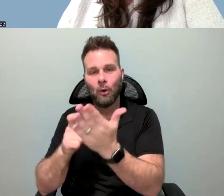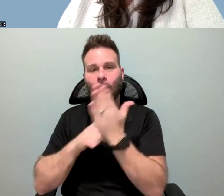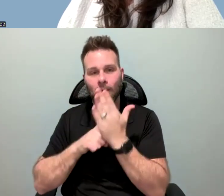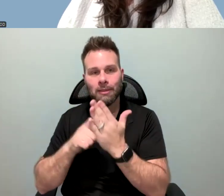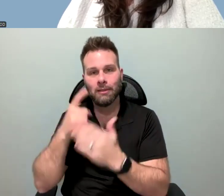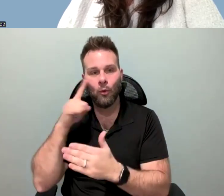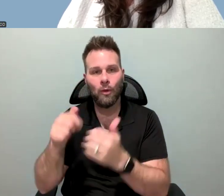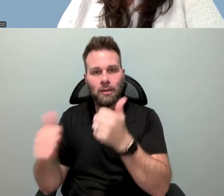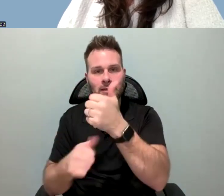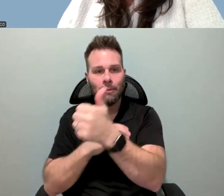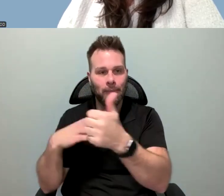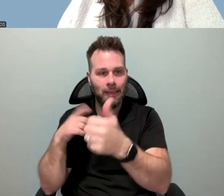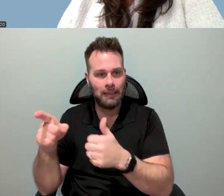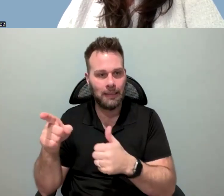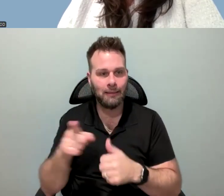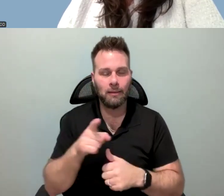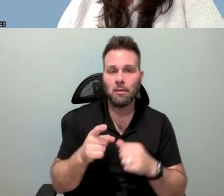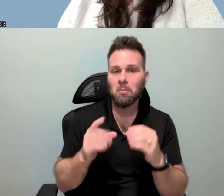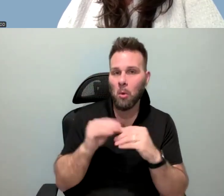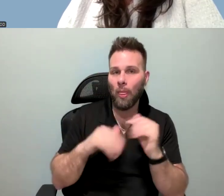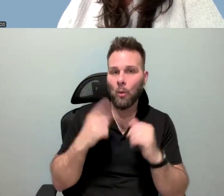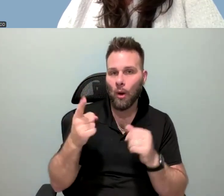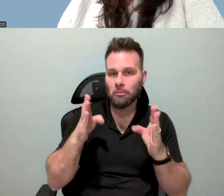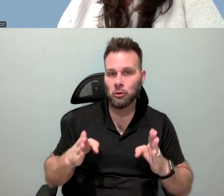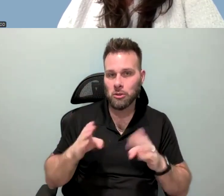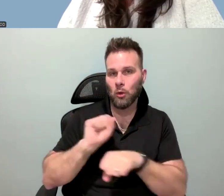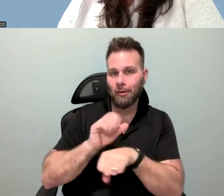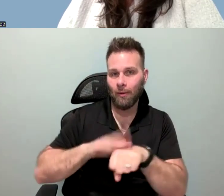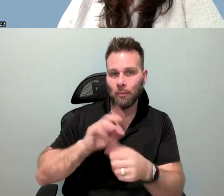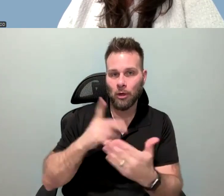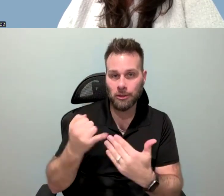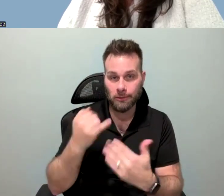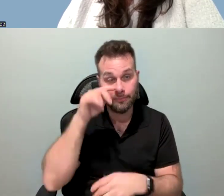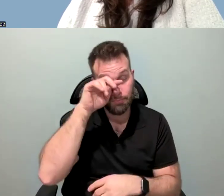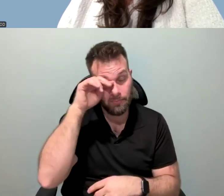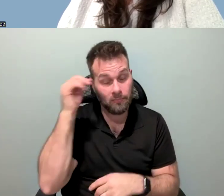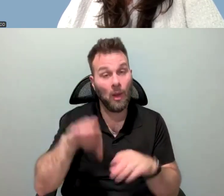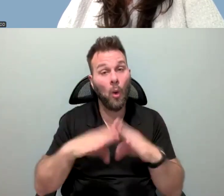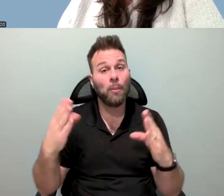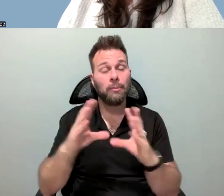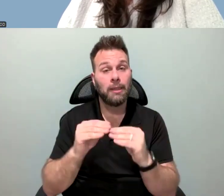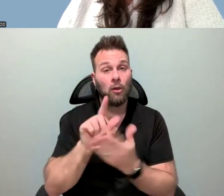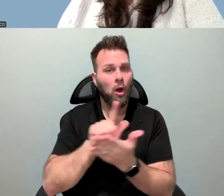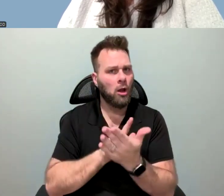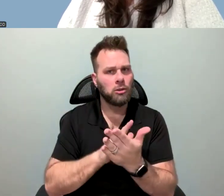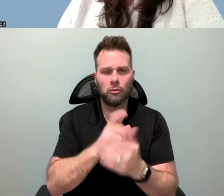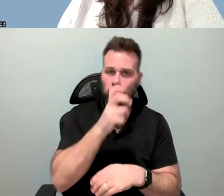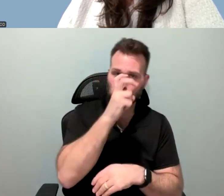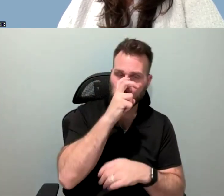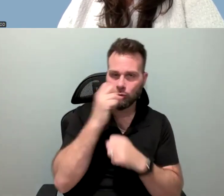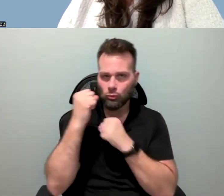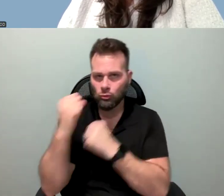than just one person working on a project. So open meeting law is very strict and very strong on what they require.